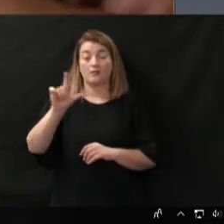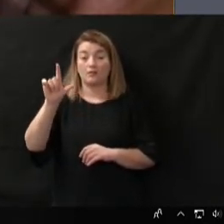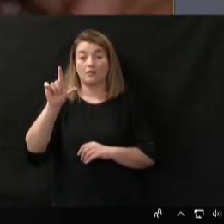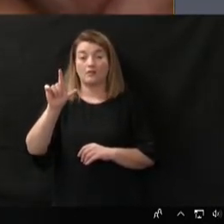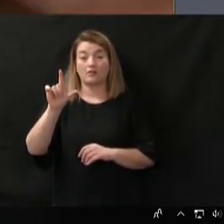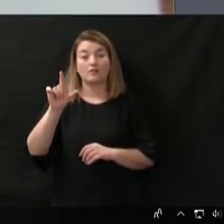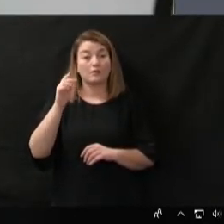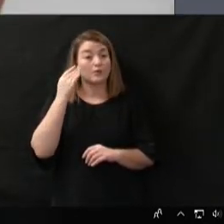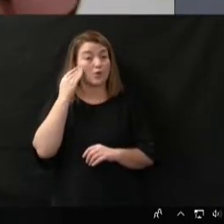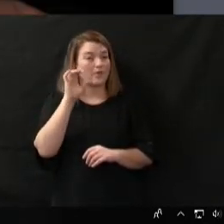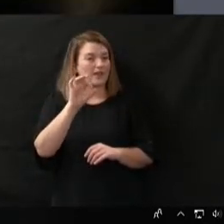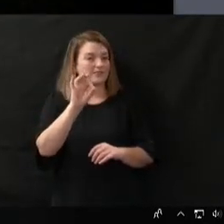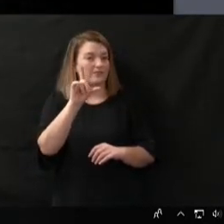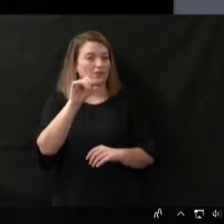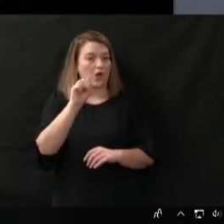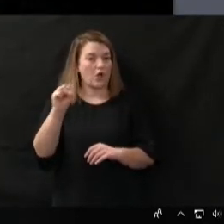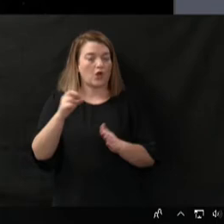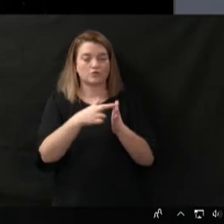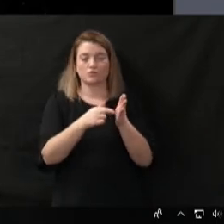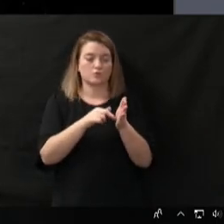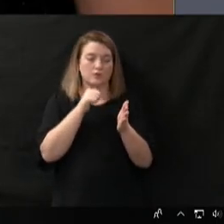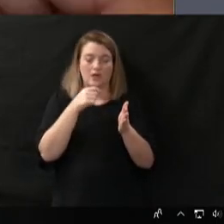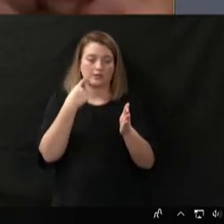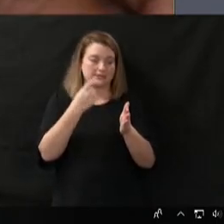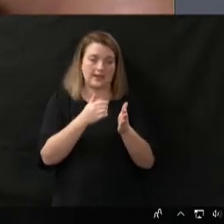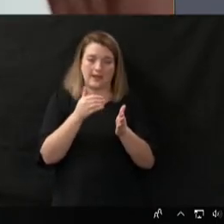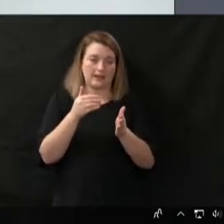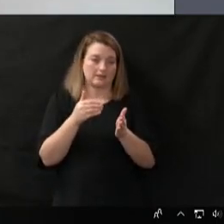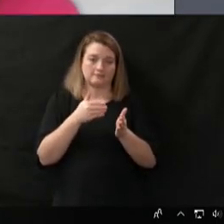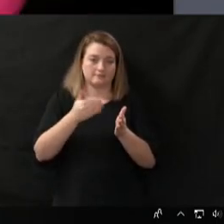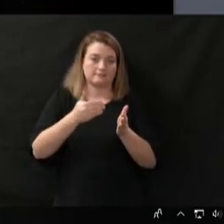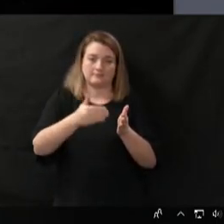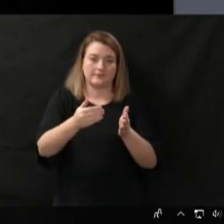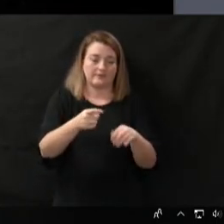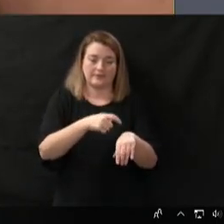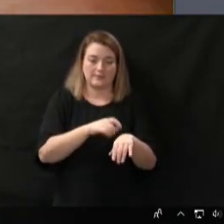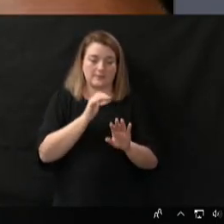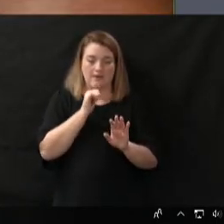We know that's a floss rule, we're not going to say it every time. Here we go.